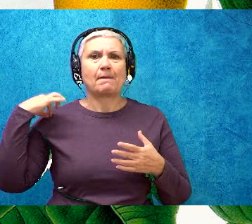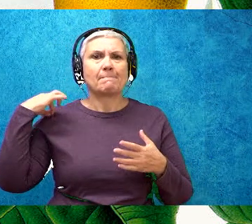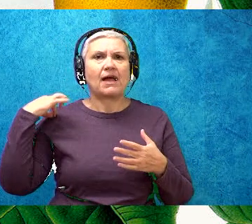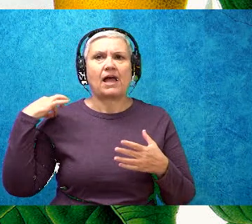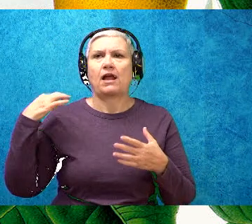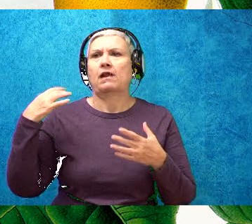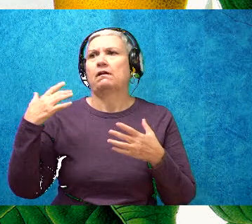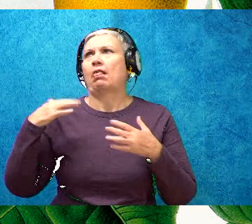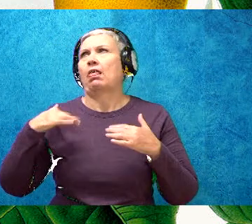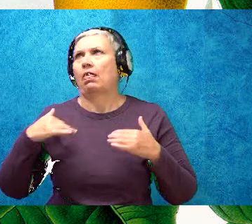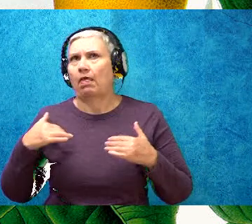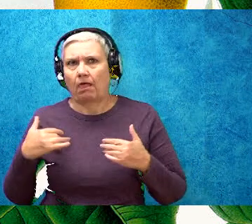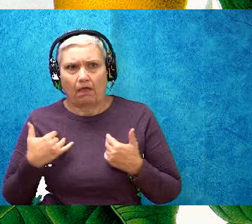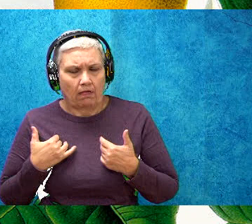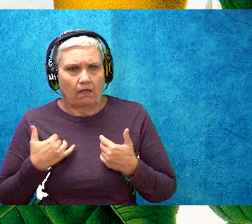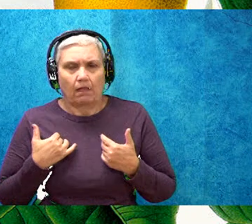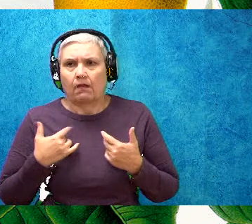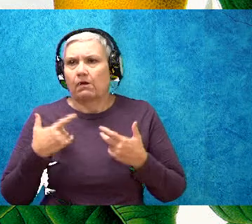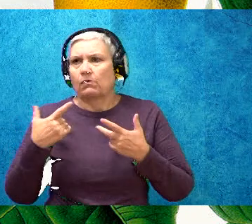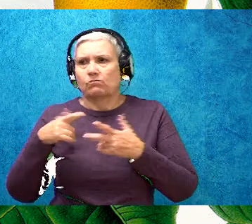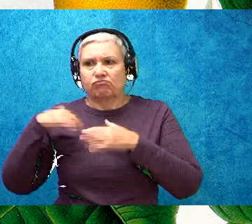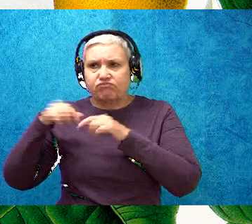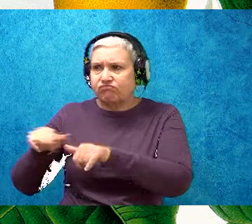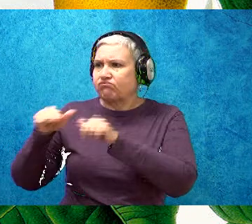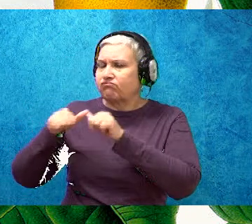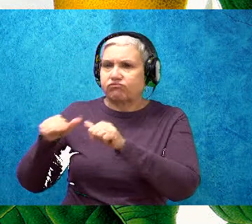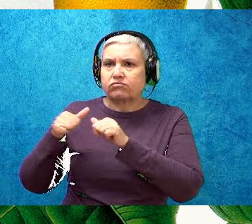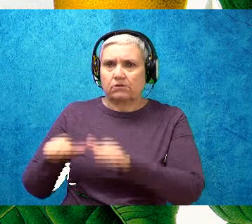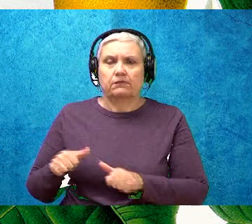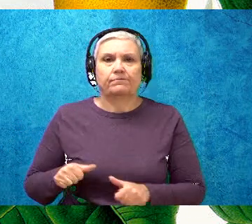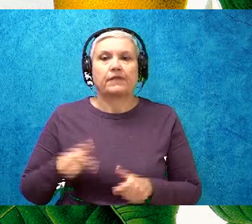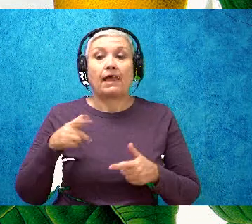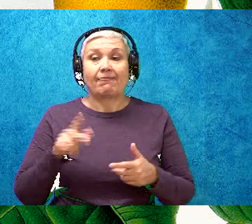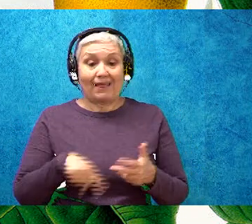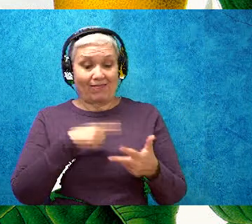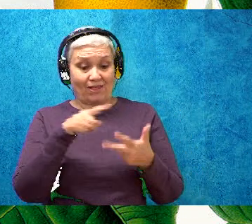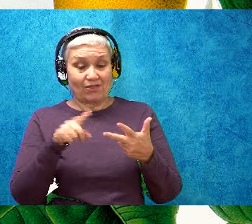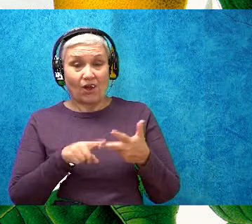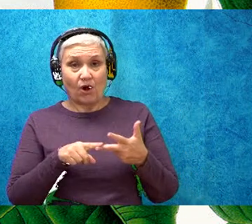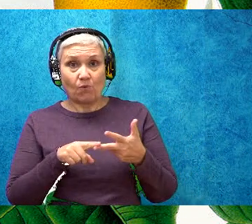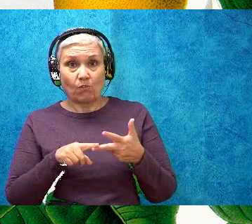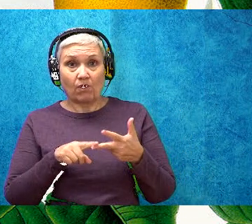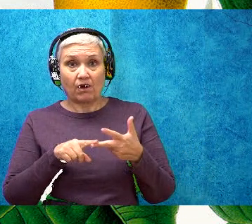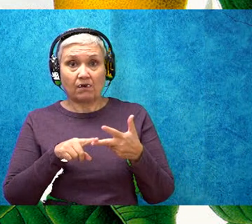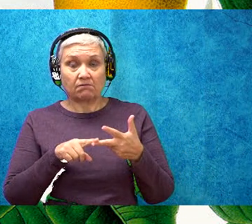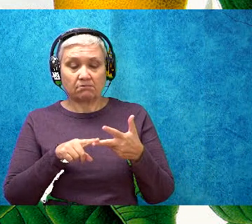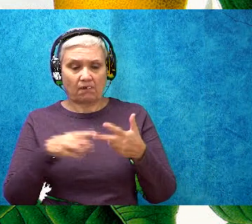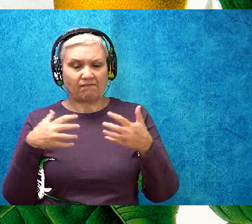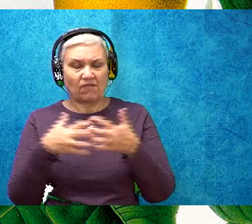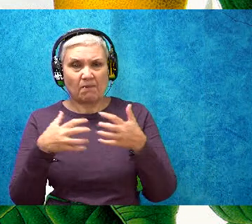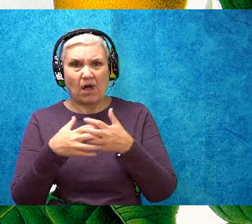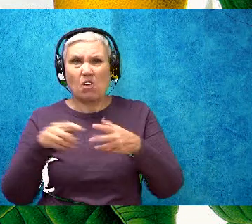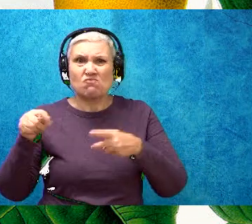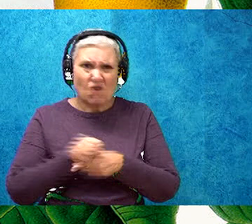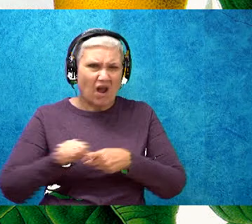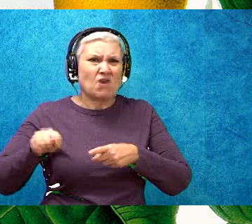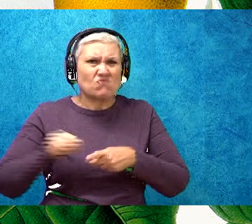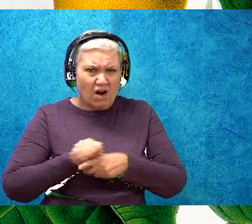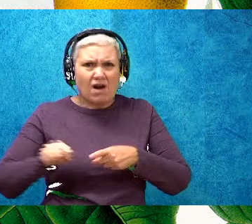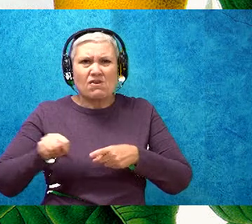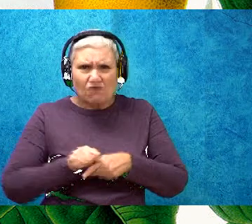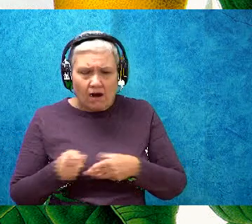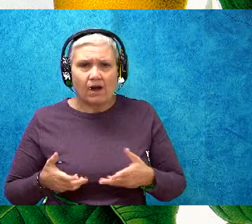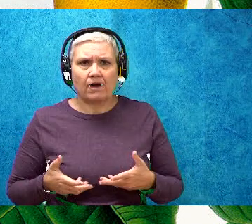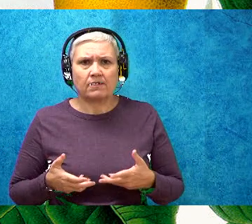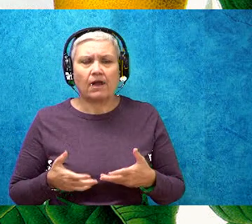tirelessly. And the third one is relentless training by the other cousin who was the football player. So this is